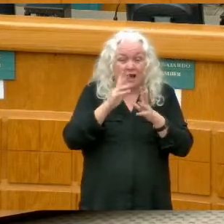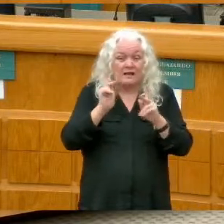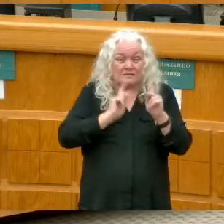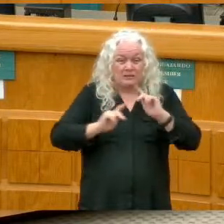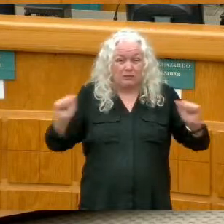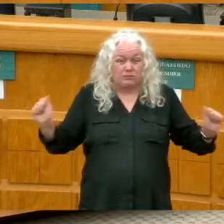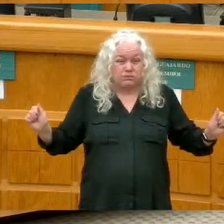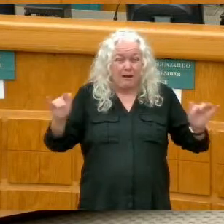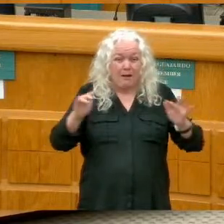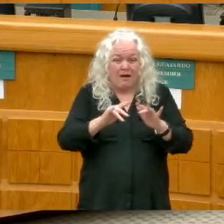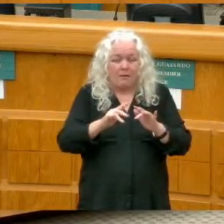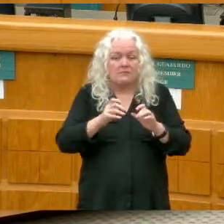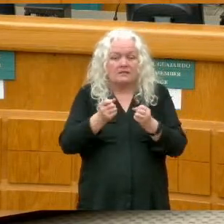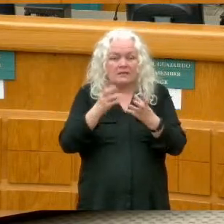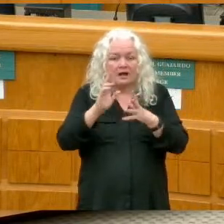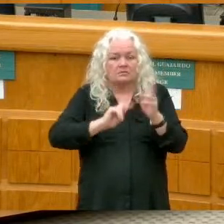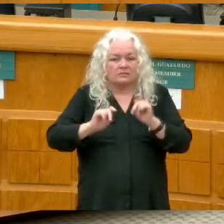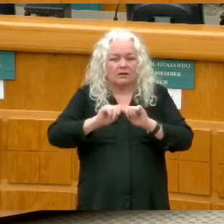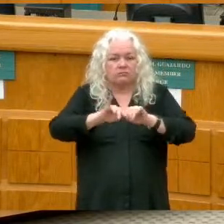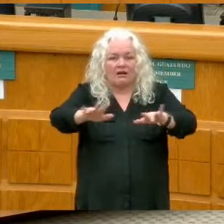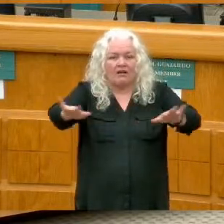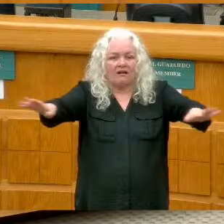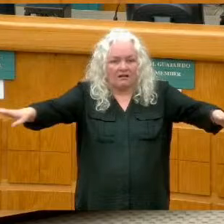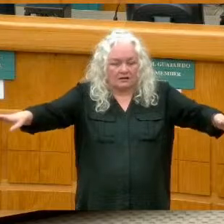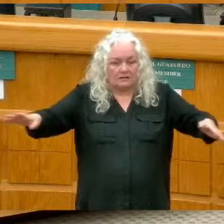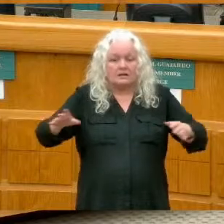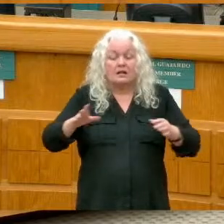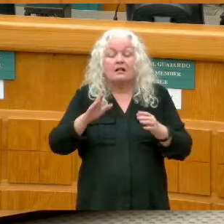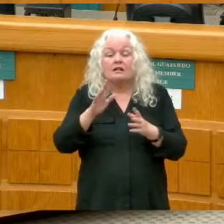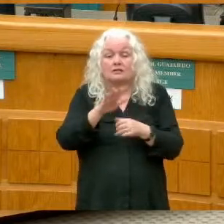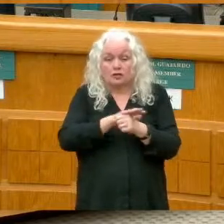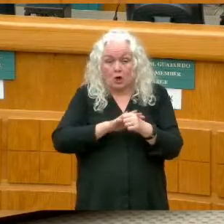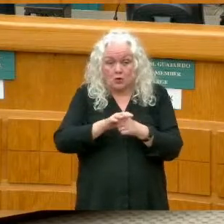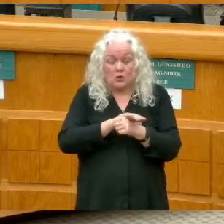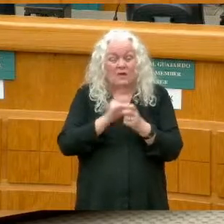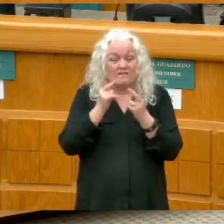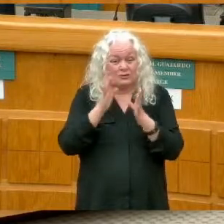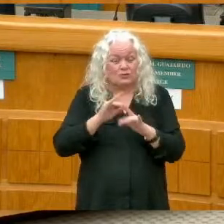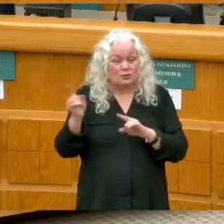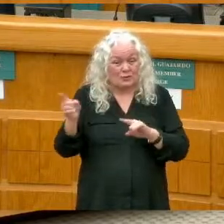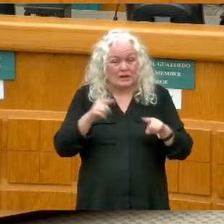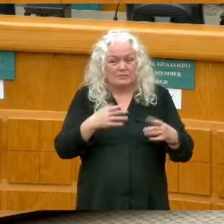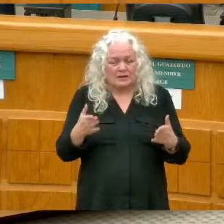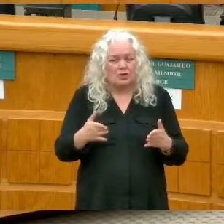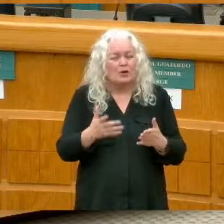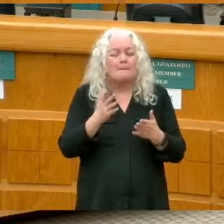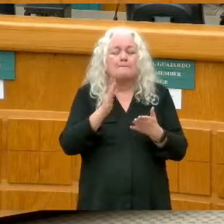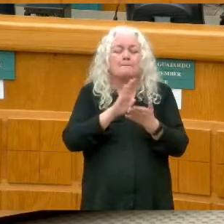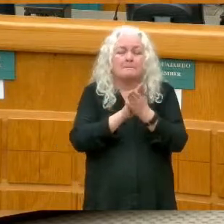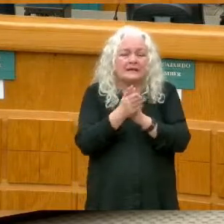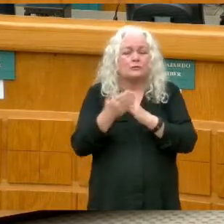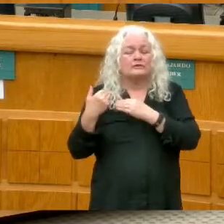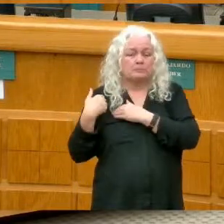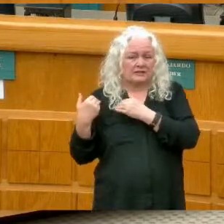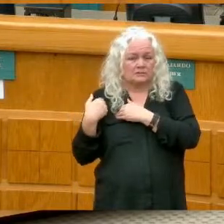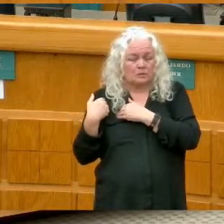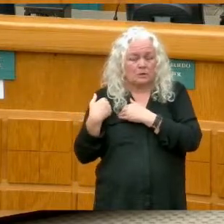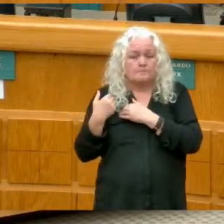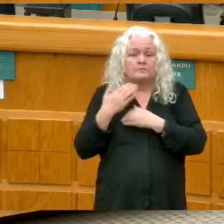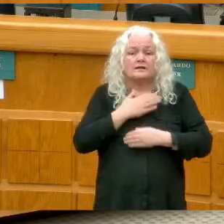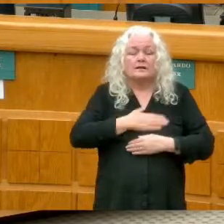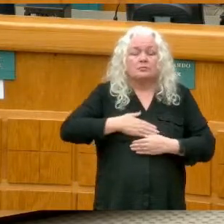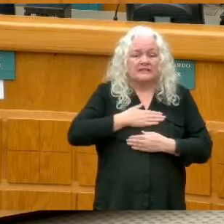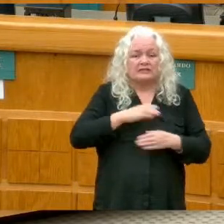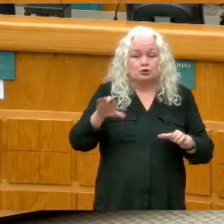infections. And I want to encourage all locals and all visitors who come to our beach to do so responsibly. And please